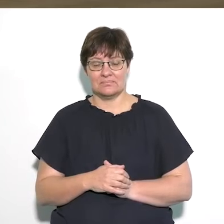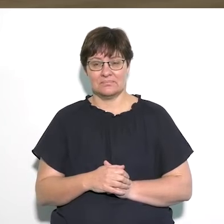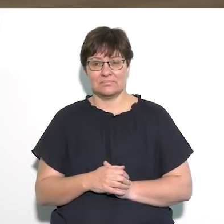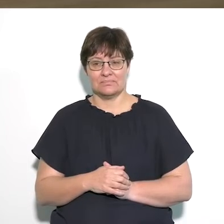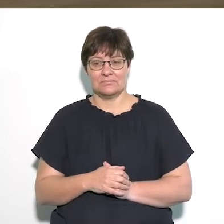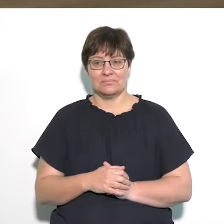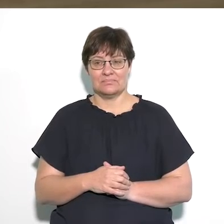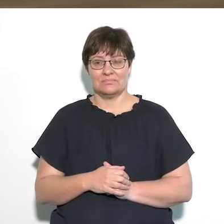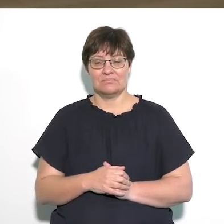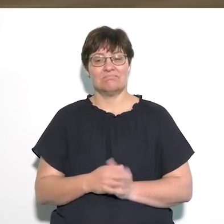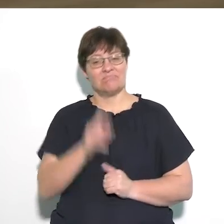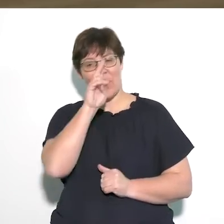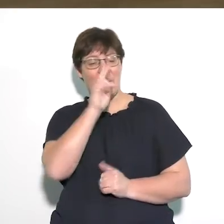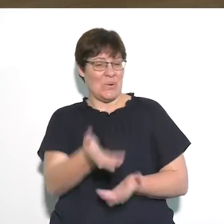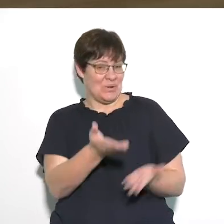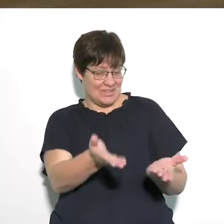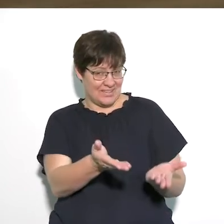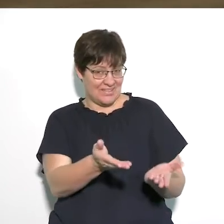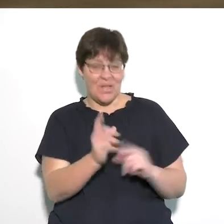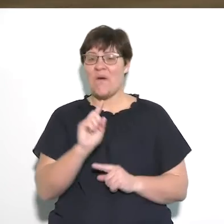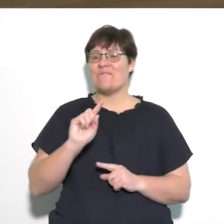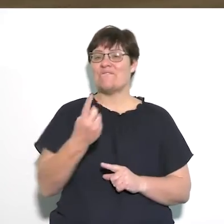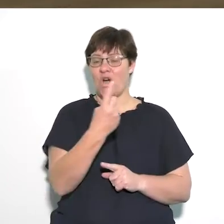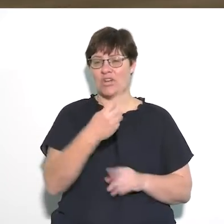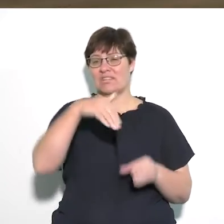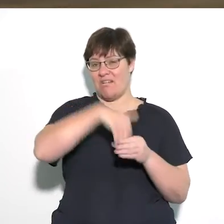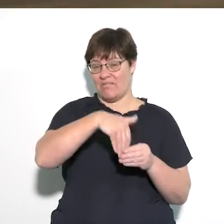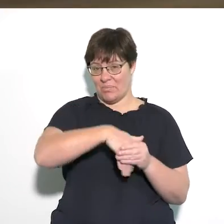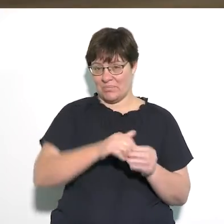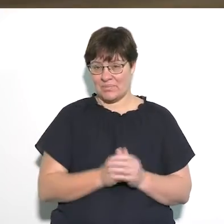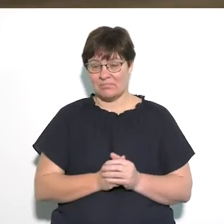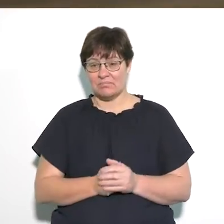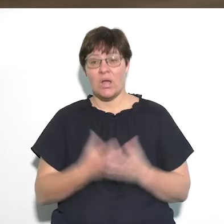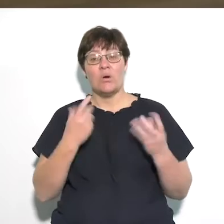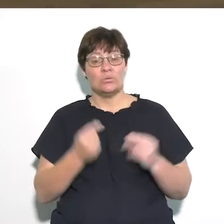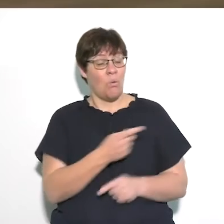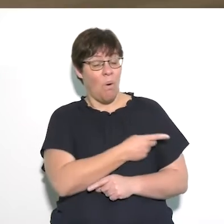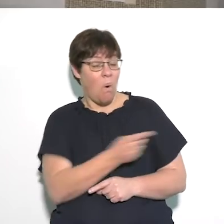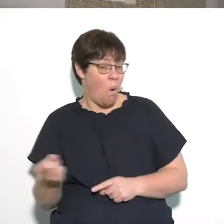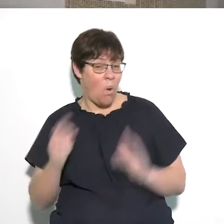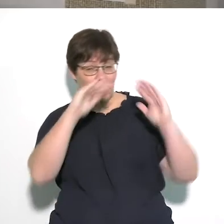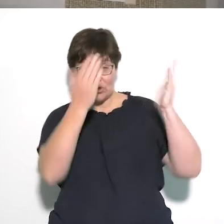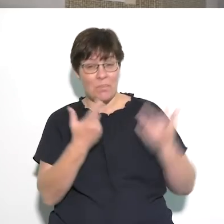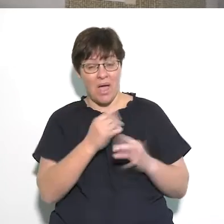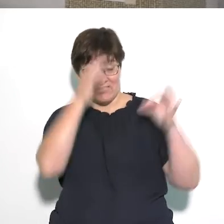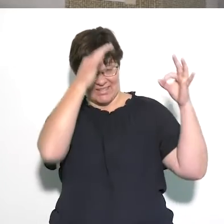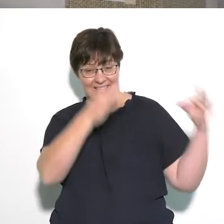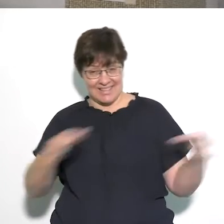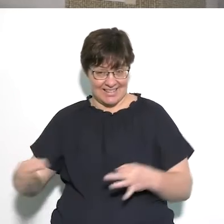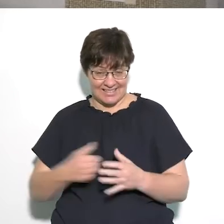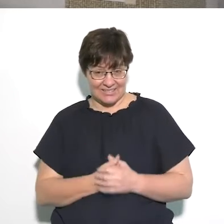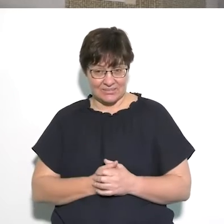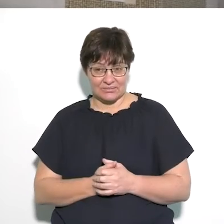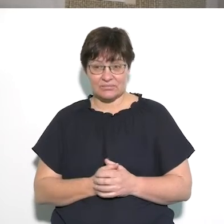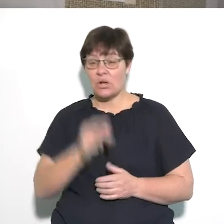Okay, so that is what it would look like for your first envelope. You will do this with all the shapes that you have decided